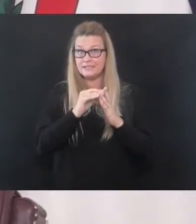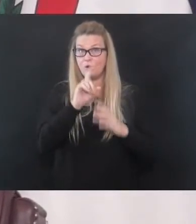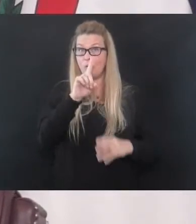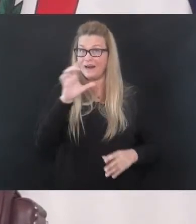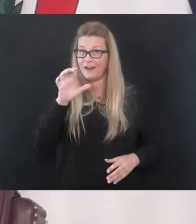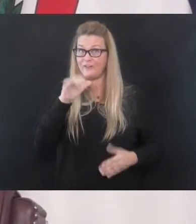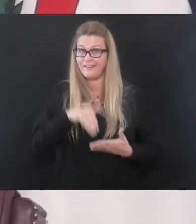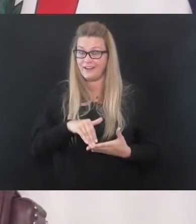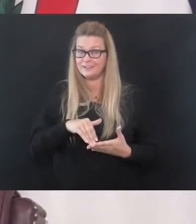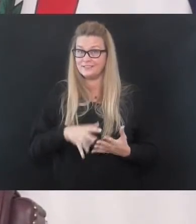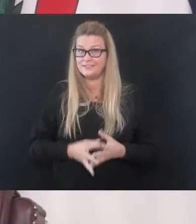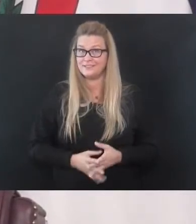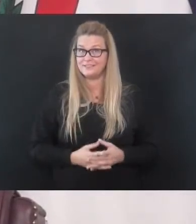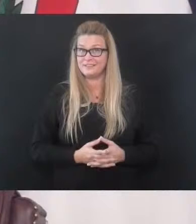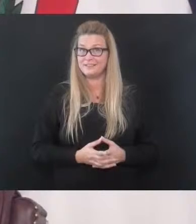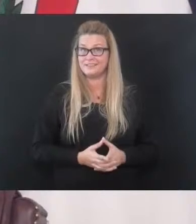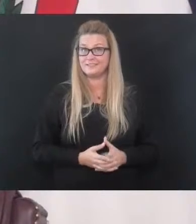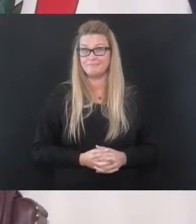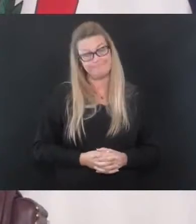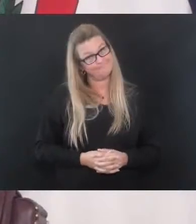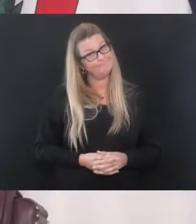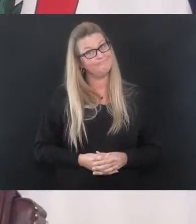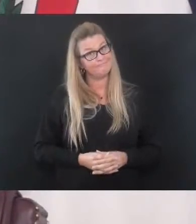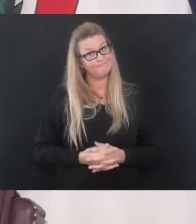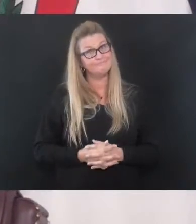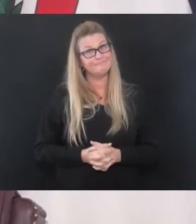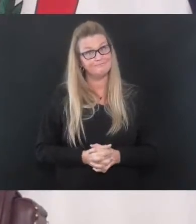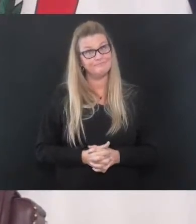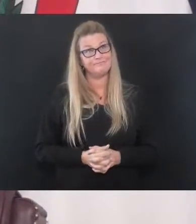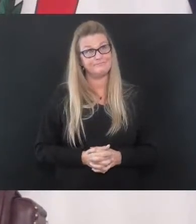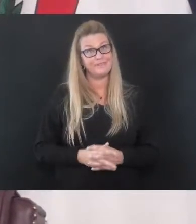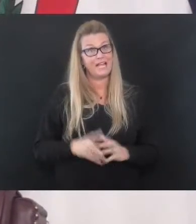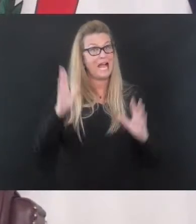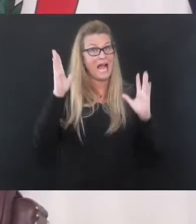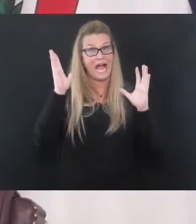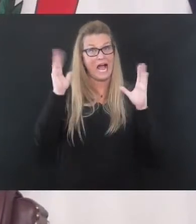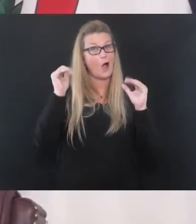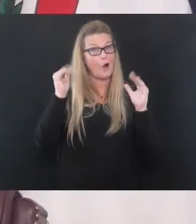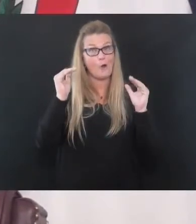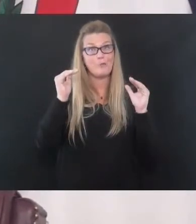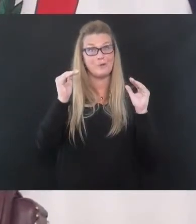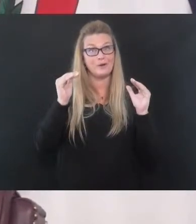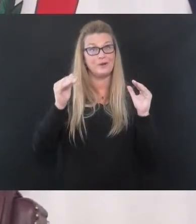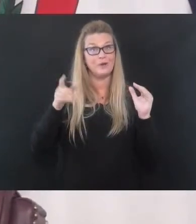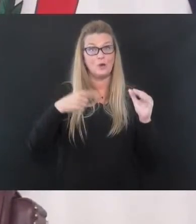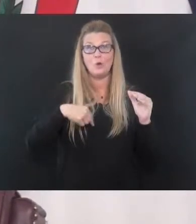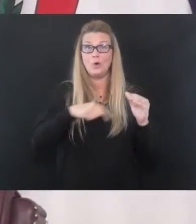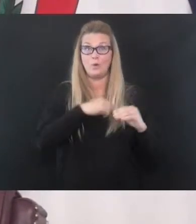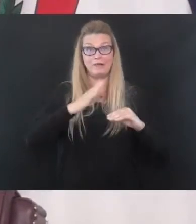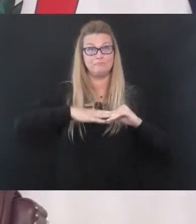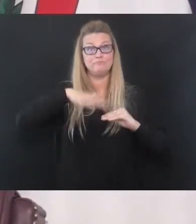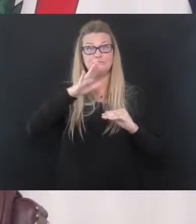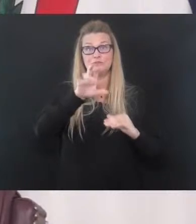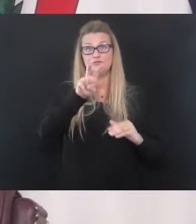$74,100,000. You know, Charles, I hope to goodness that we exceed